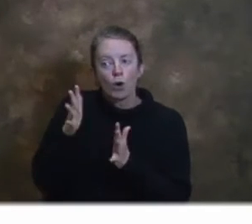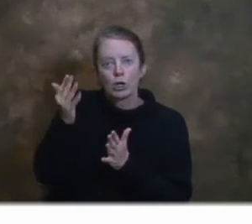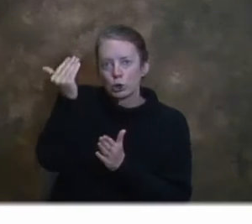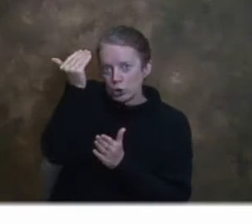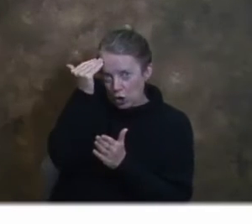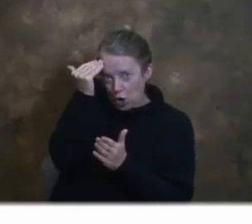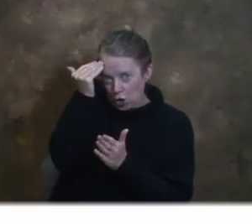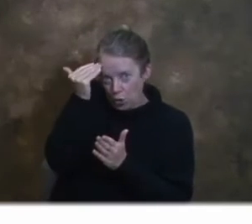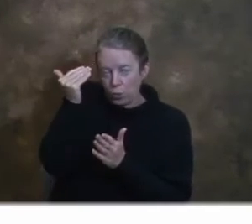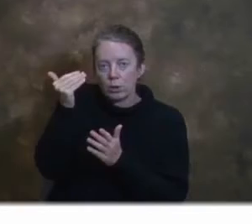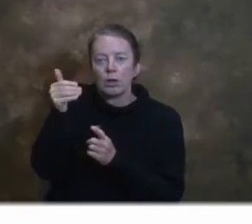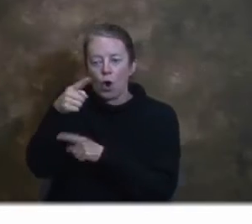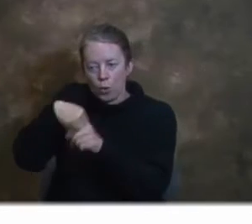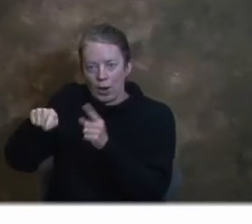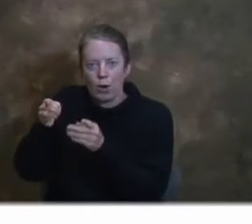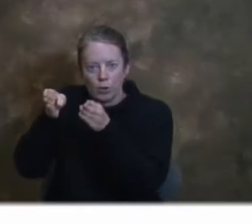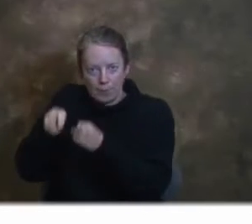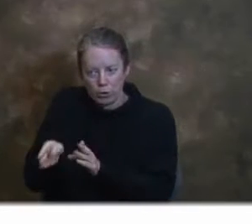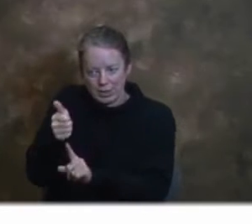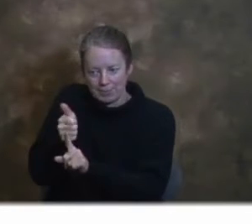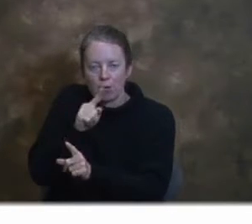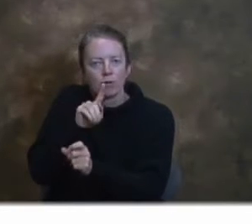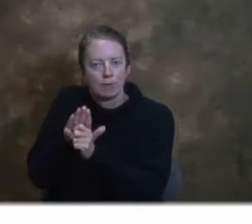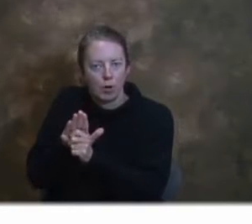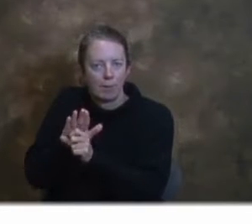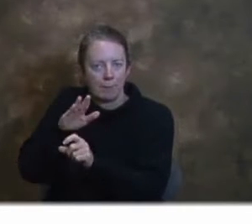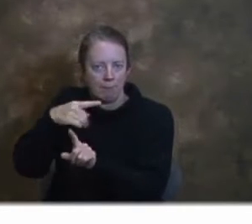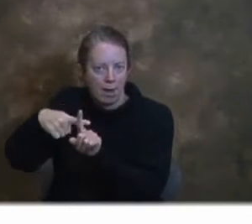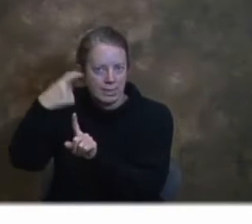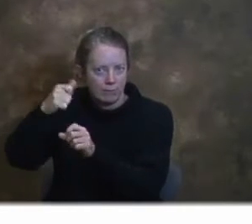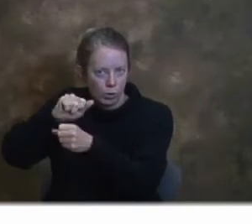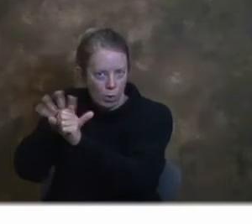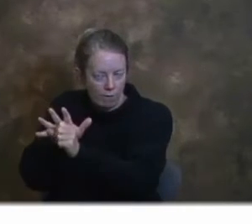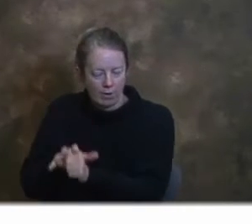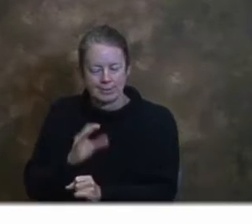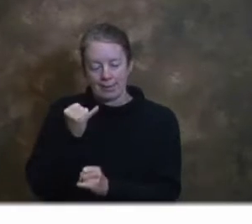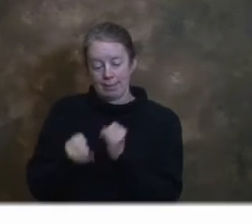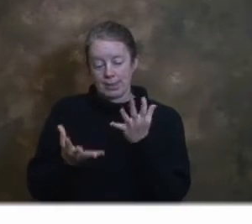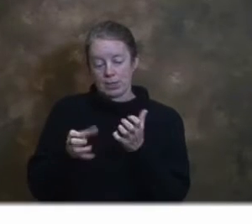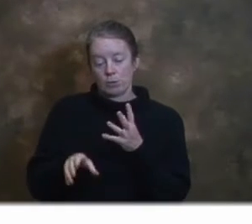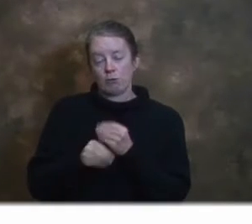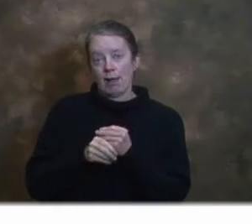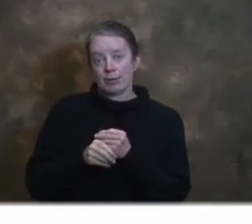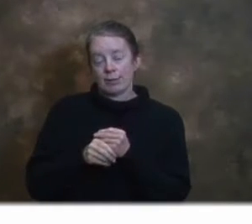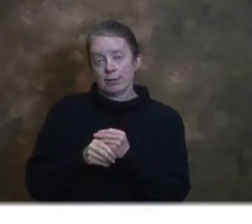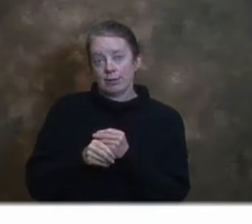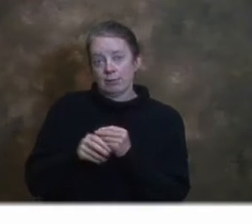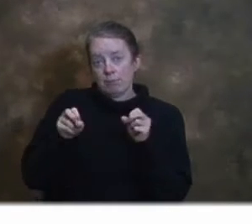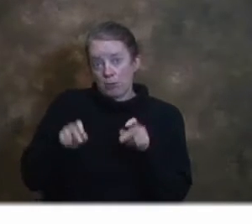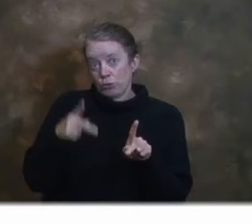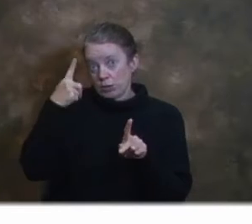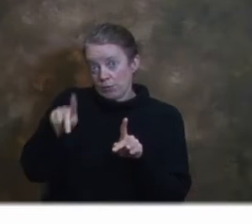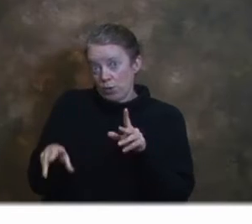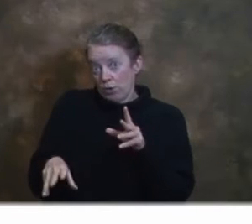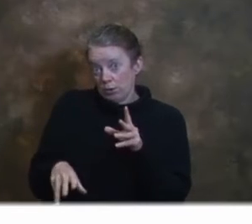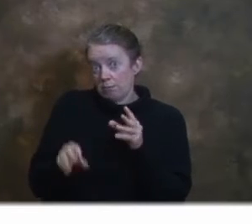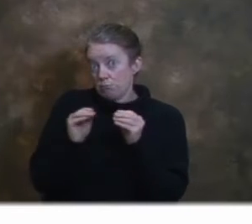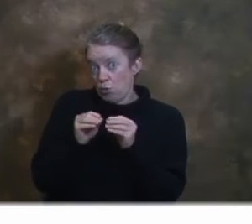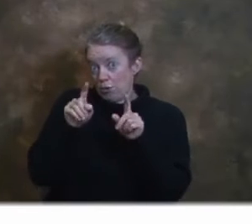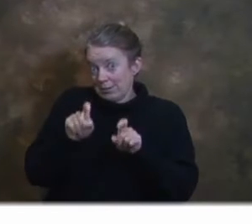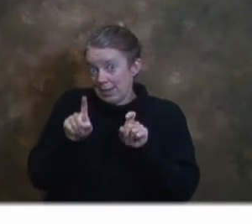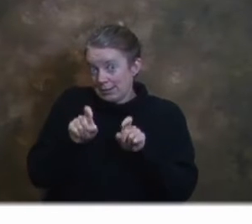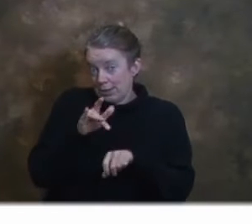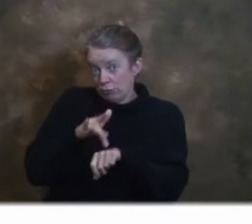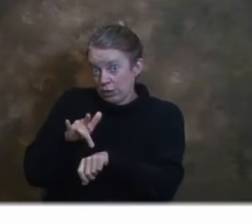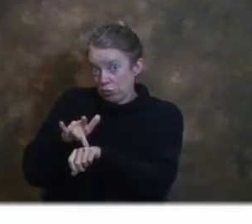exposure to a positive case. And then lastly, I did want to mention that there are opportunities for additional testing surge